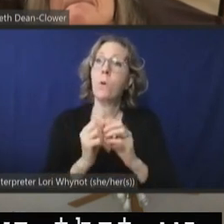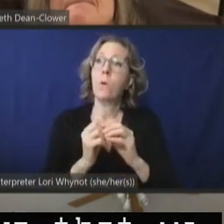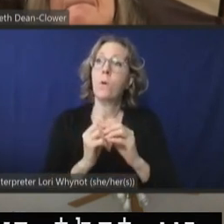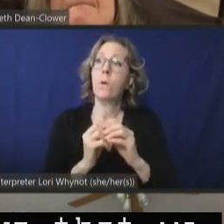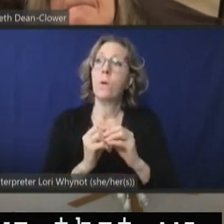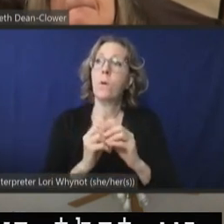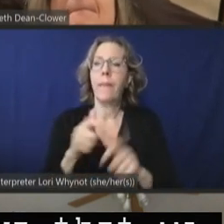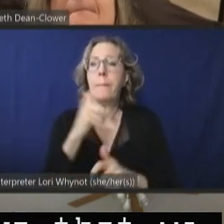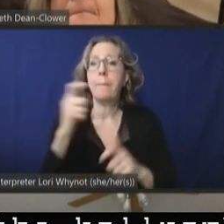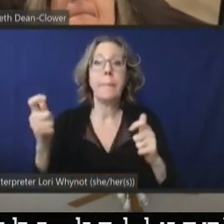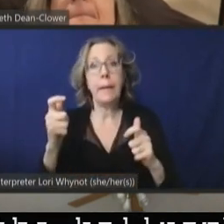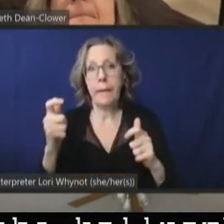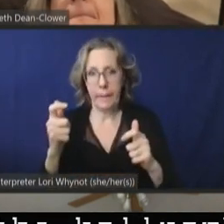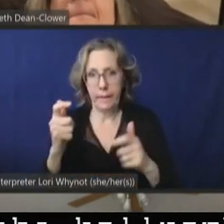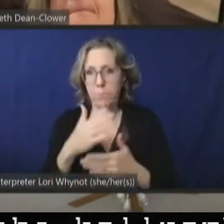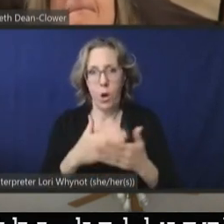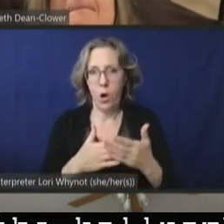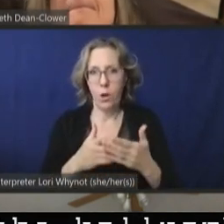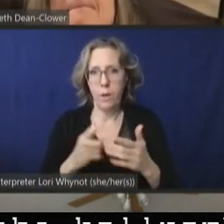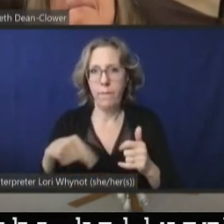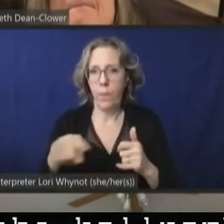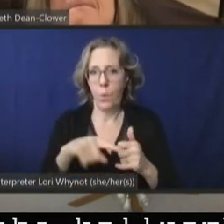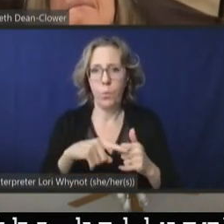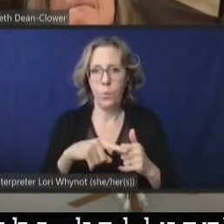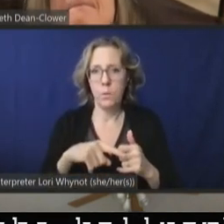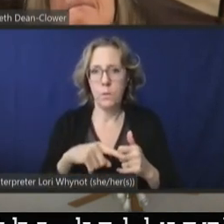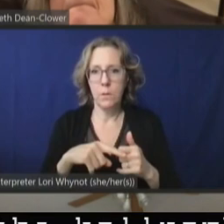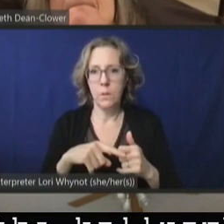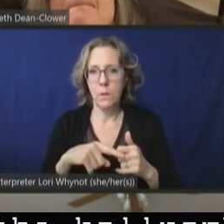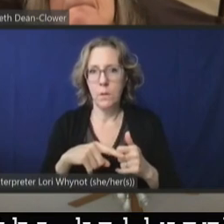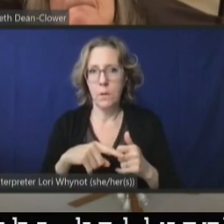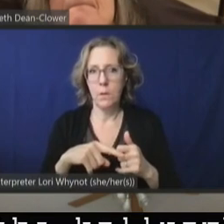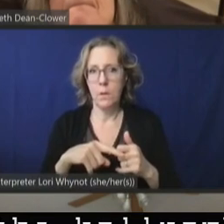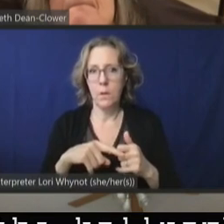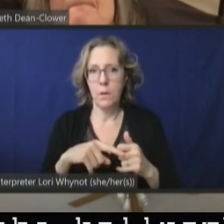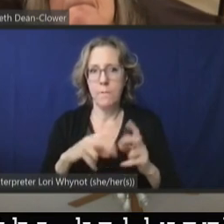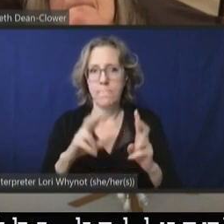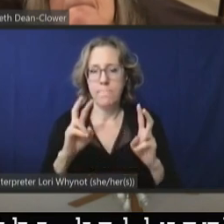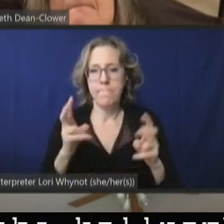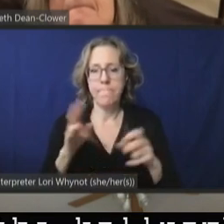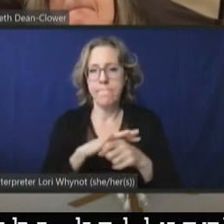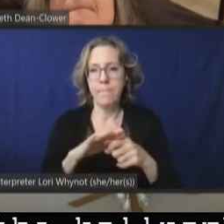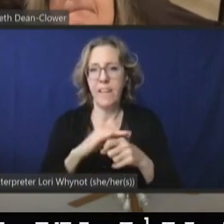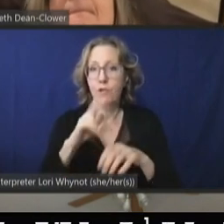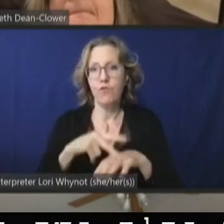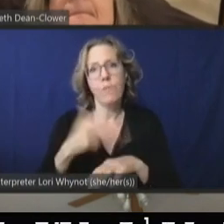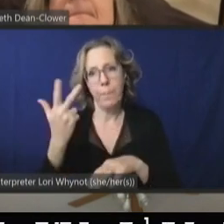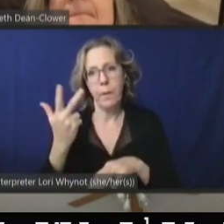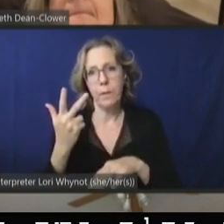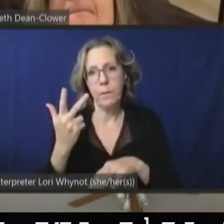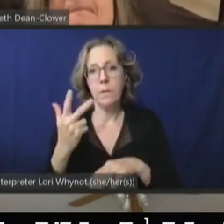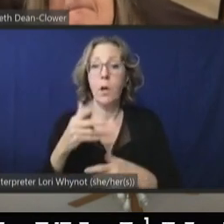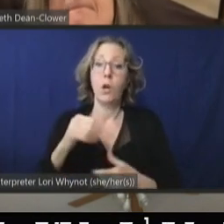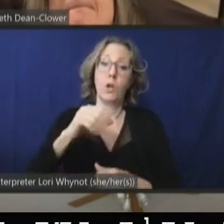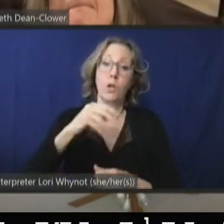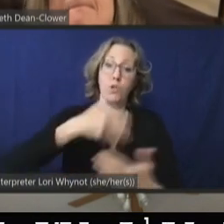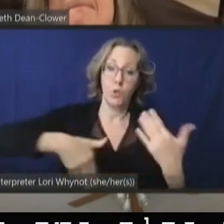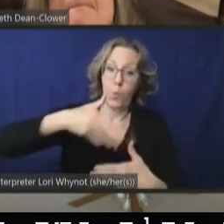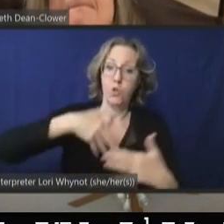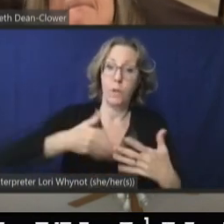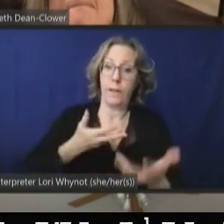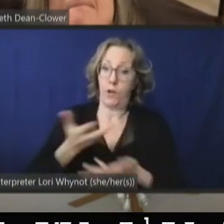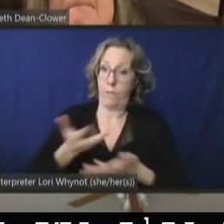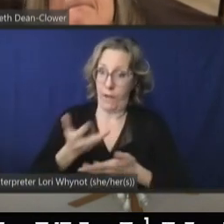biggest part of these games is twofold. The social interaction between folks,